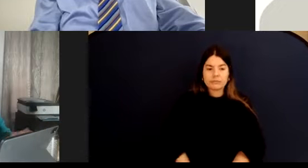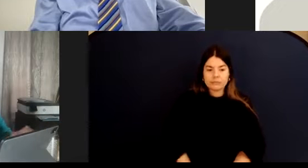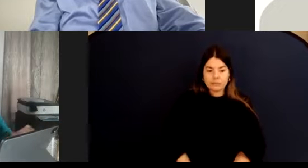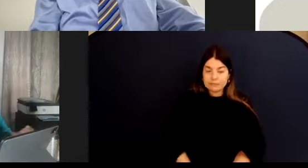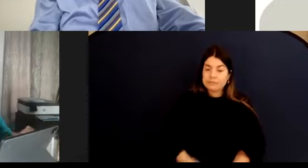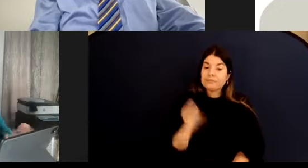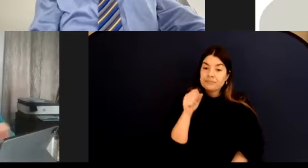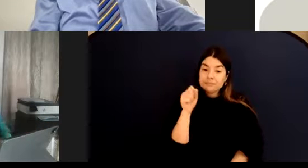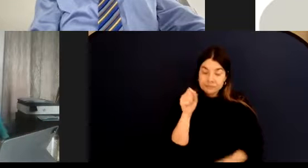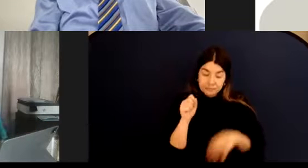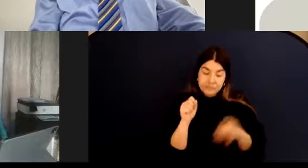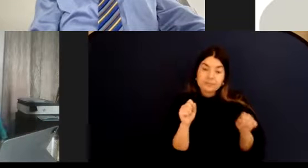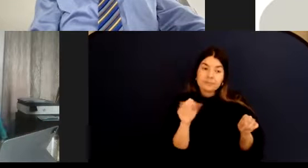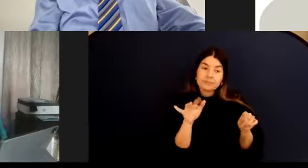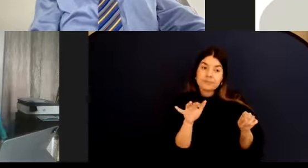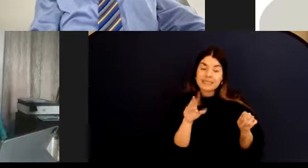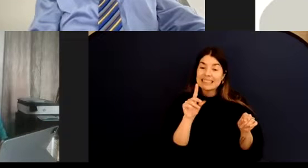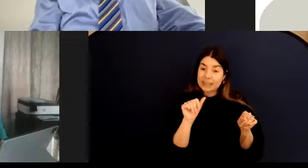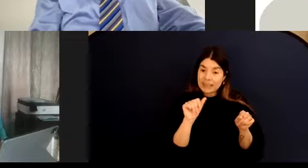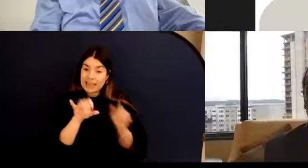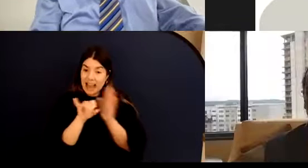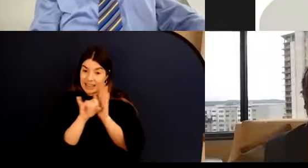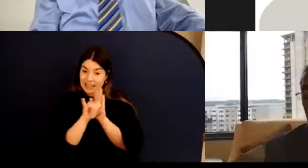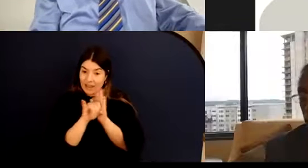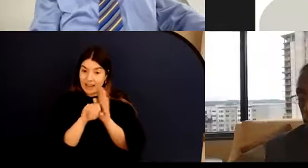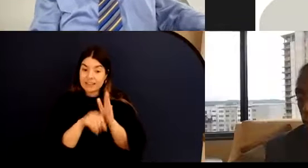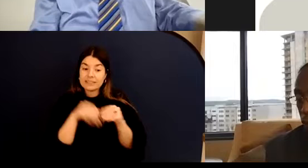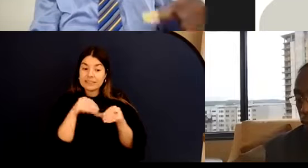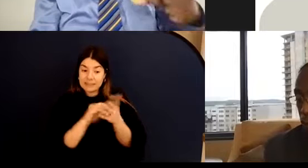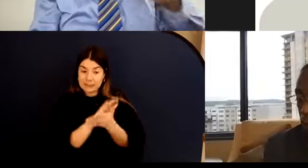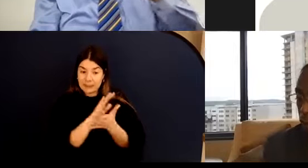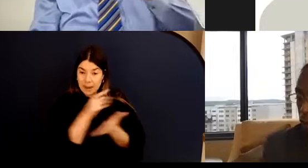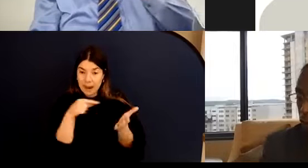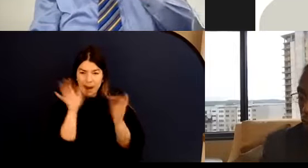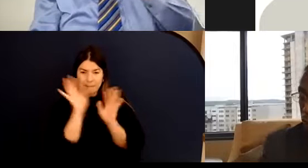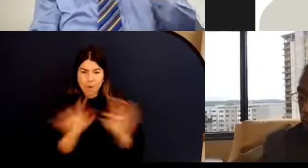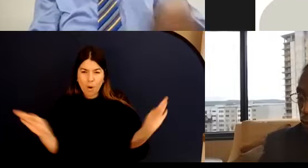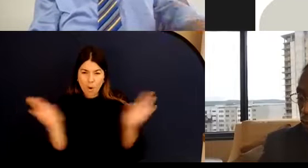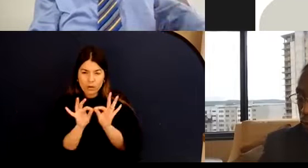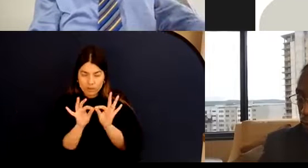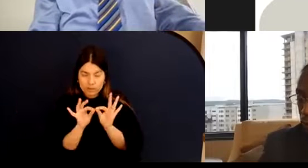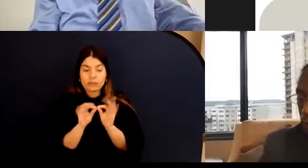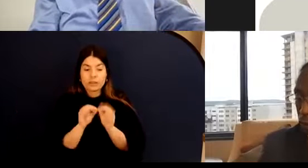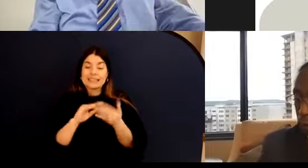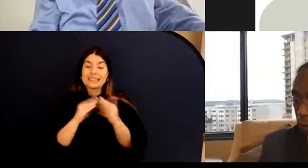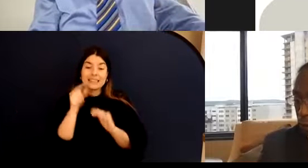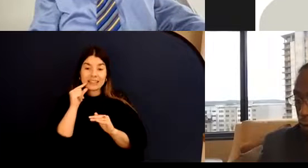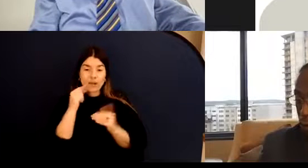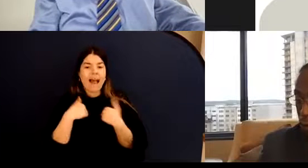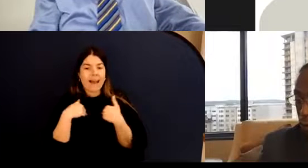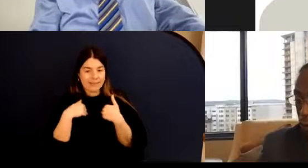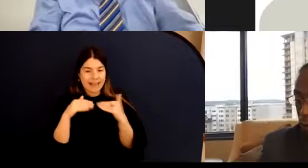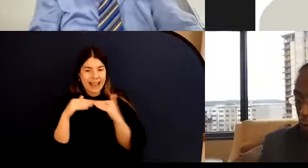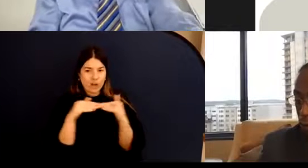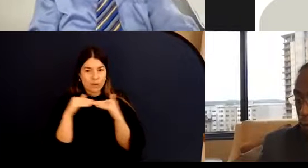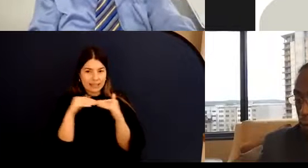Yes, the disability identifier is important. The city of San Antonio does have an equity department that addresses that